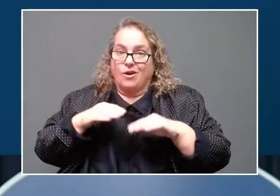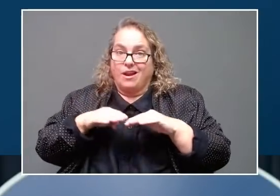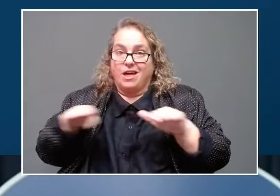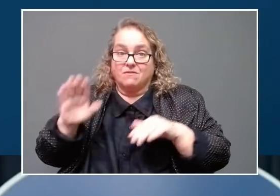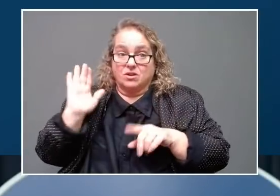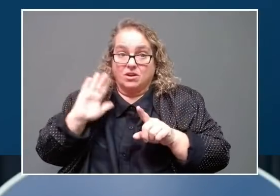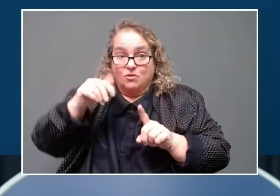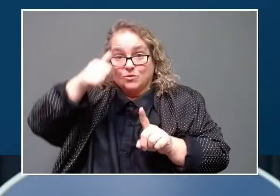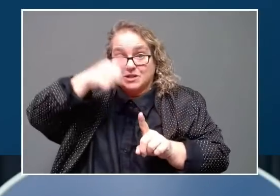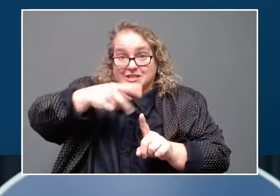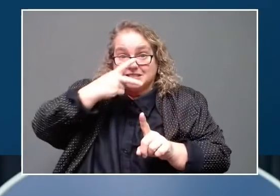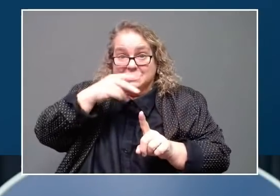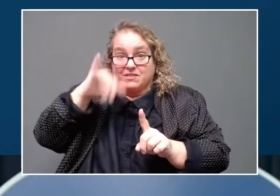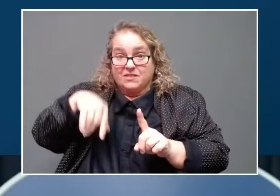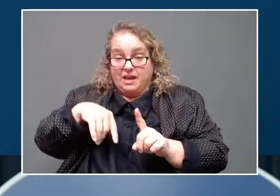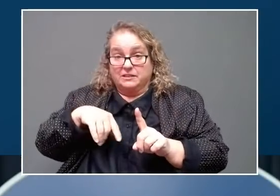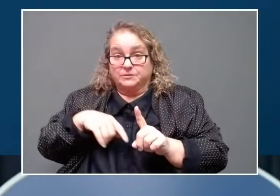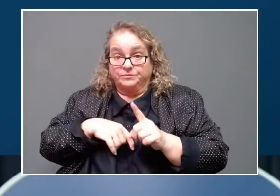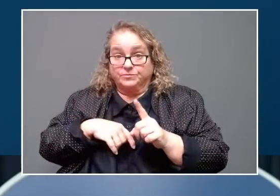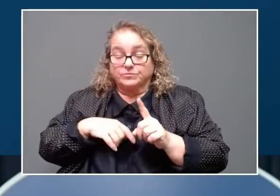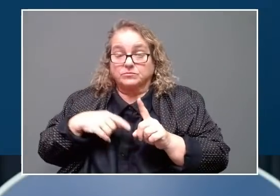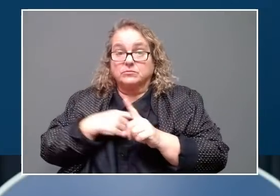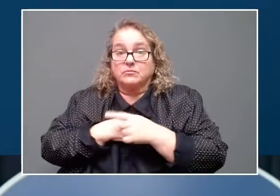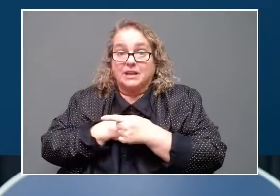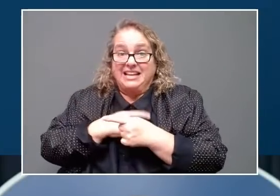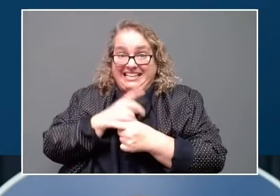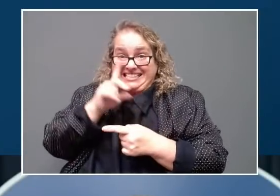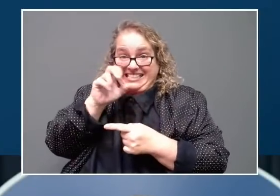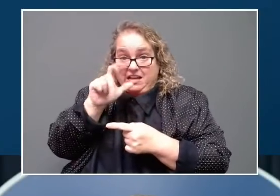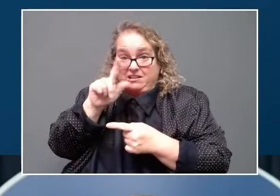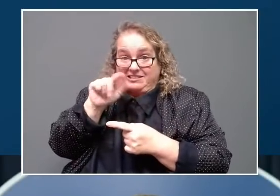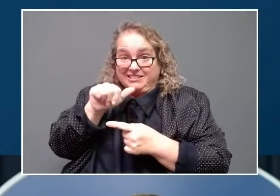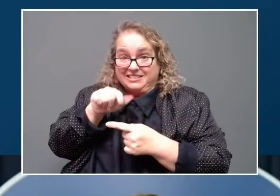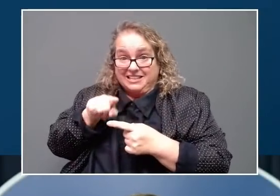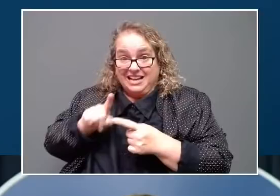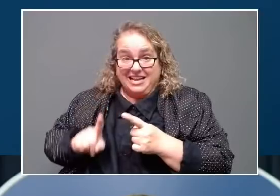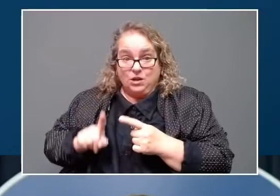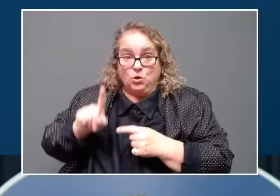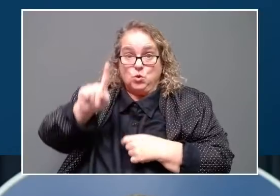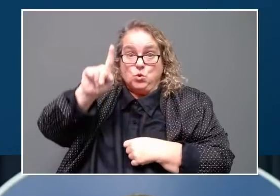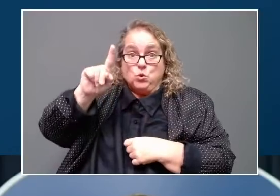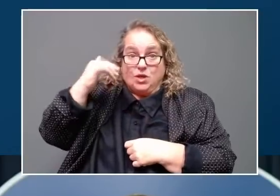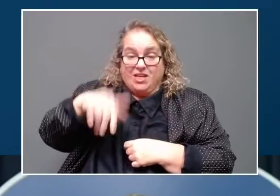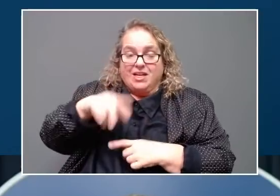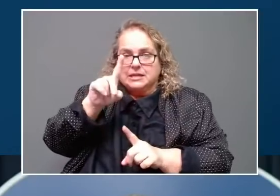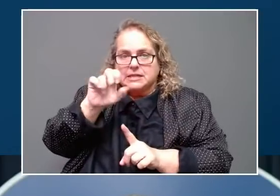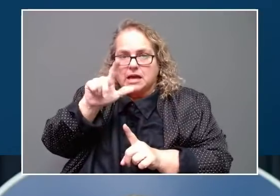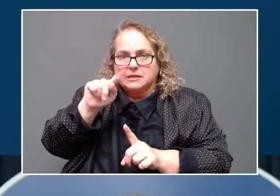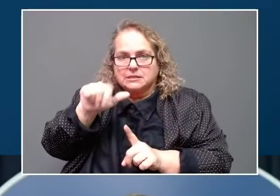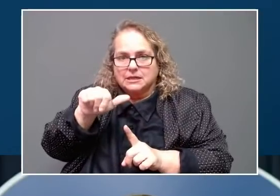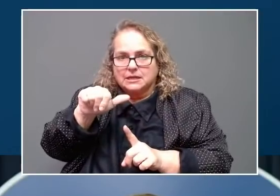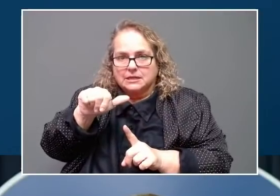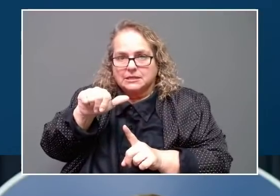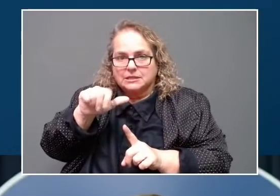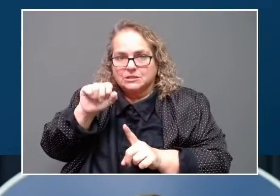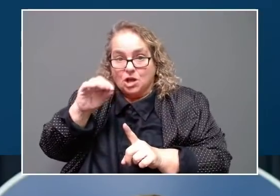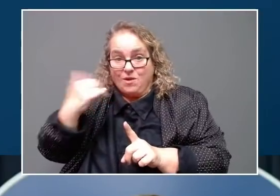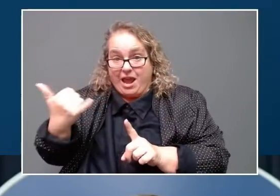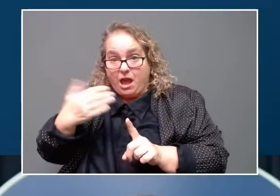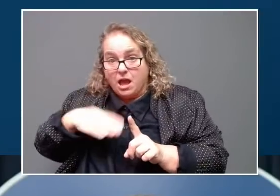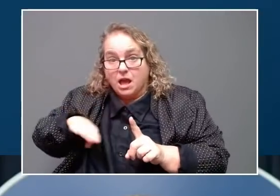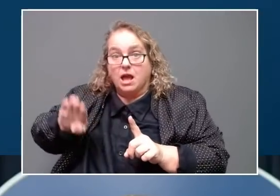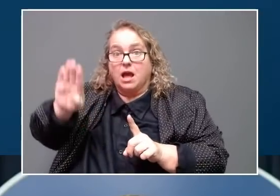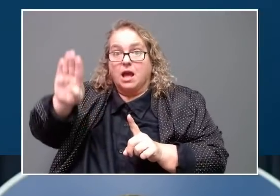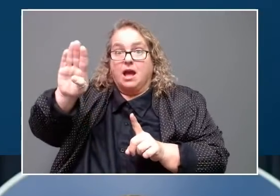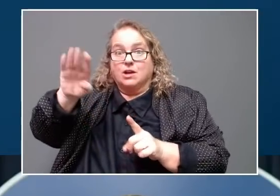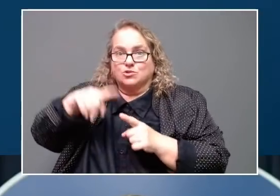were overrun. We are struggling in that hospital capacity, and we need everybody's help. If you get vaccinated